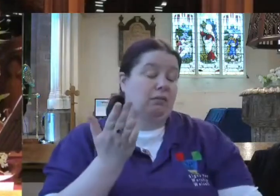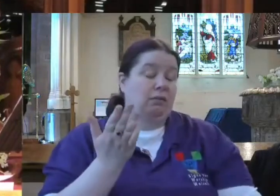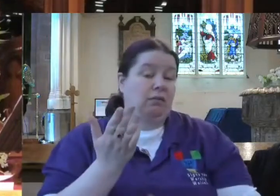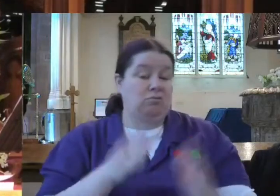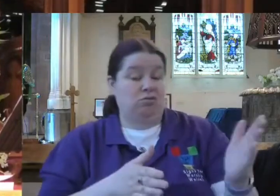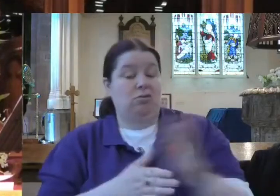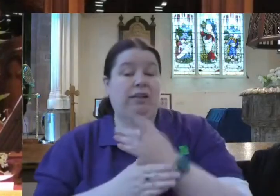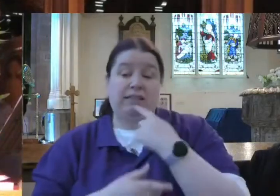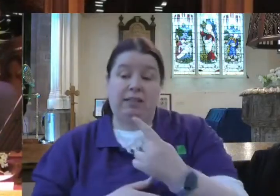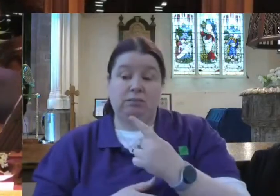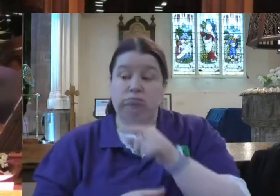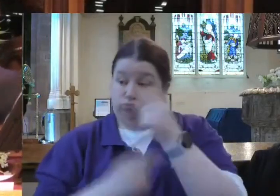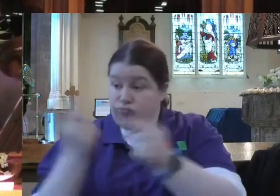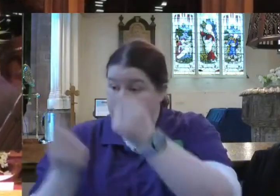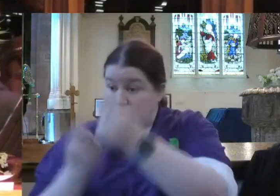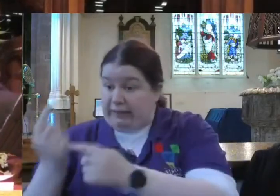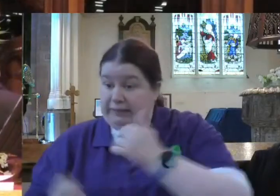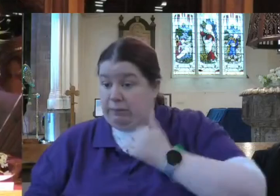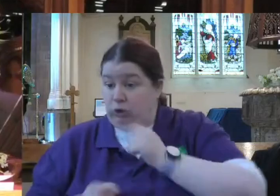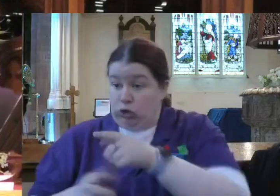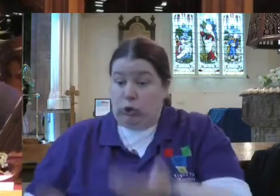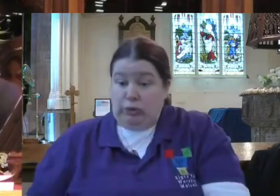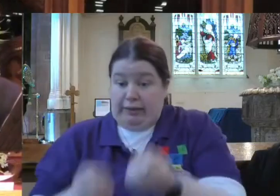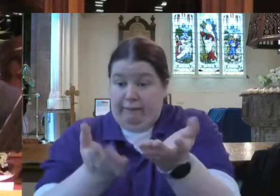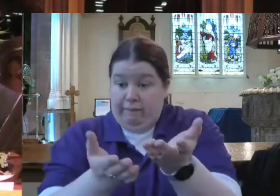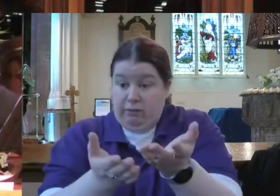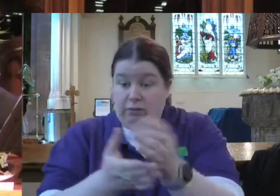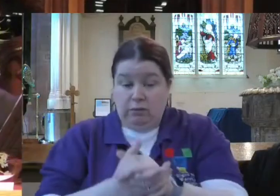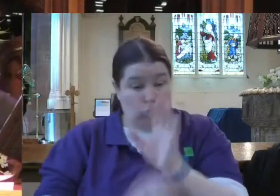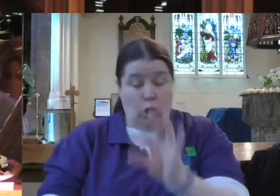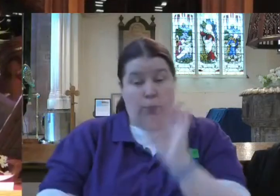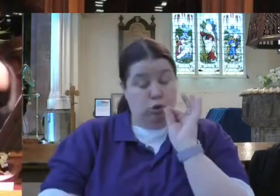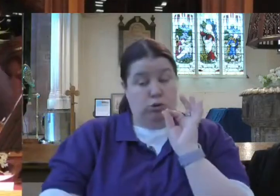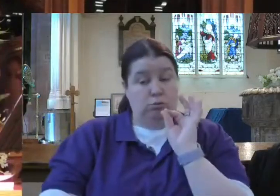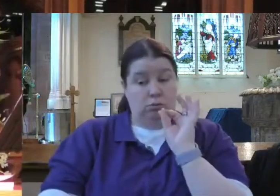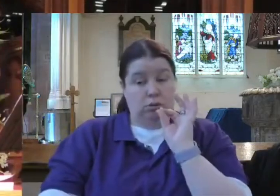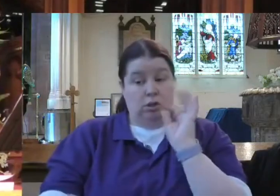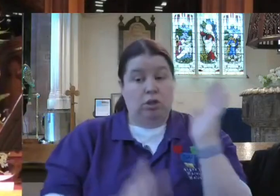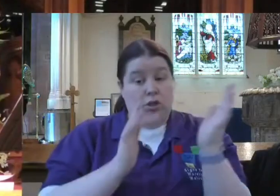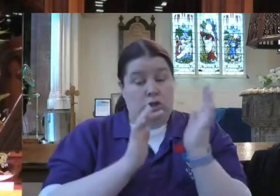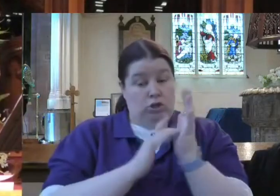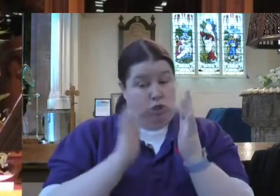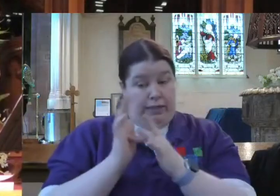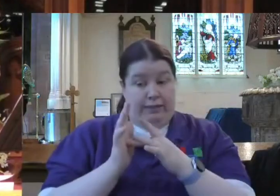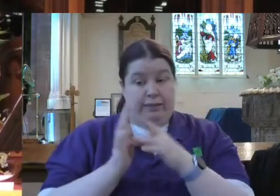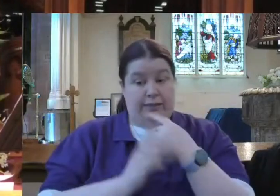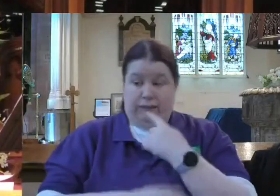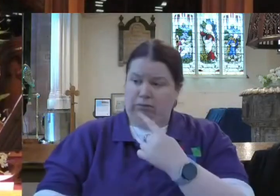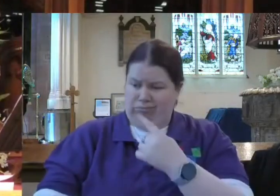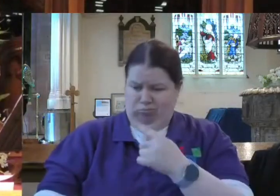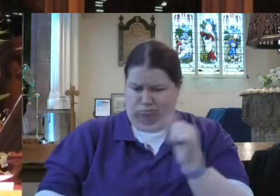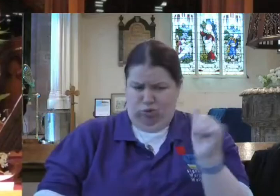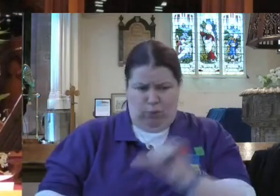give. As a Christian, giving is not an option. Jesus assumes it's something that will be done